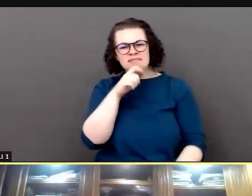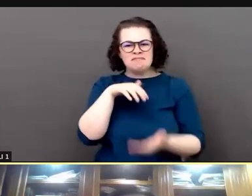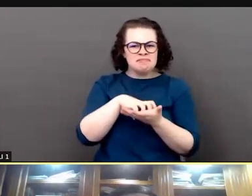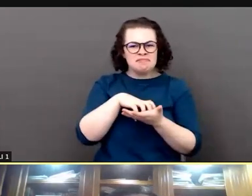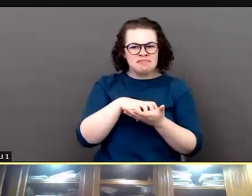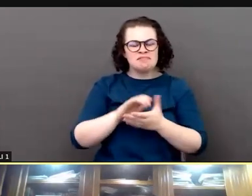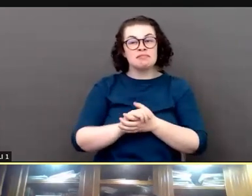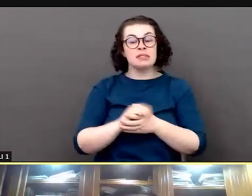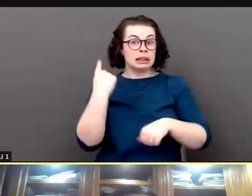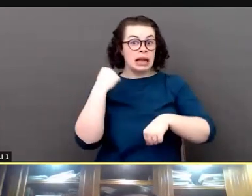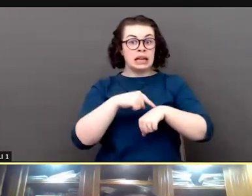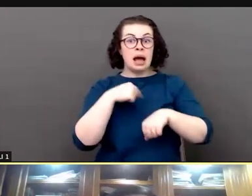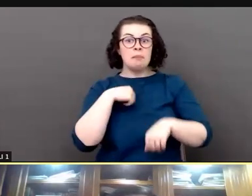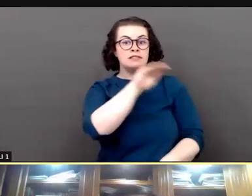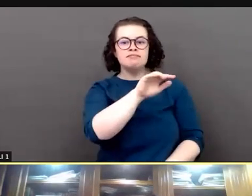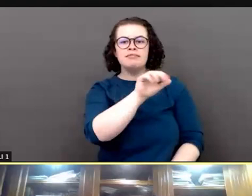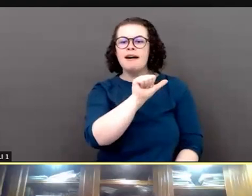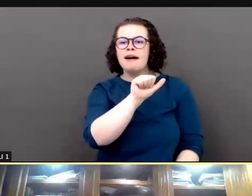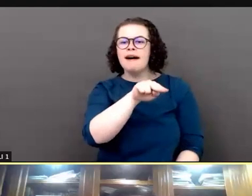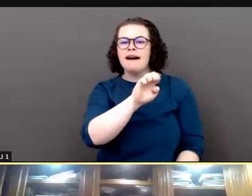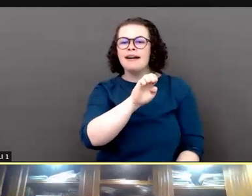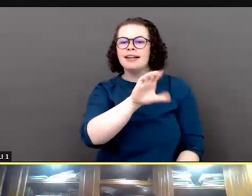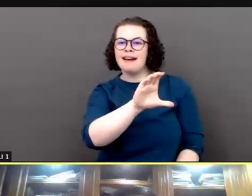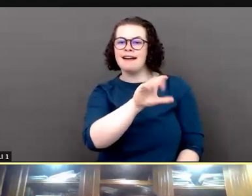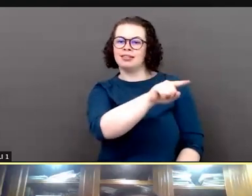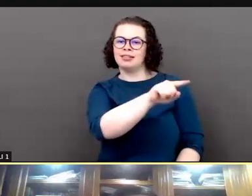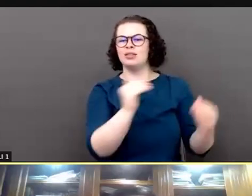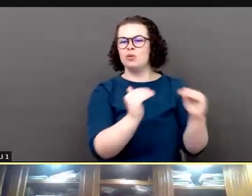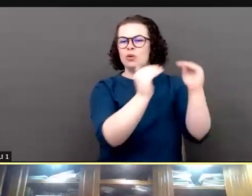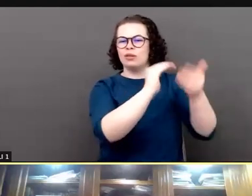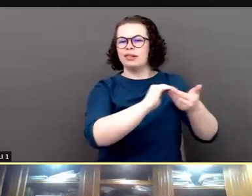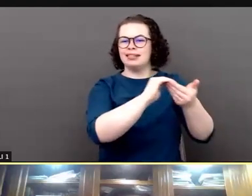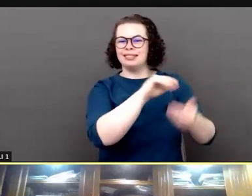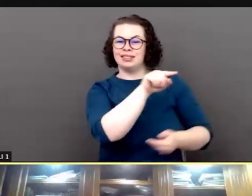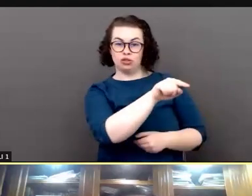were really very important for me to